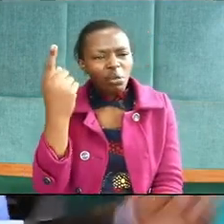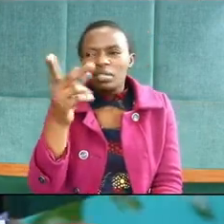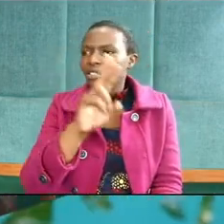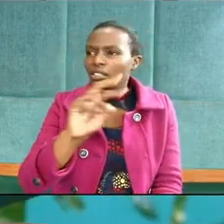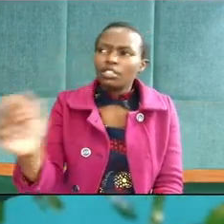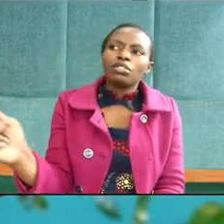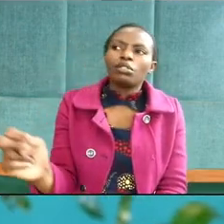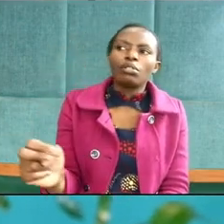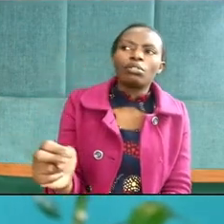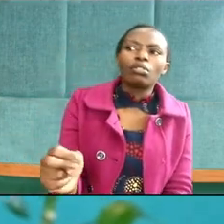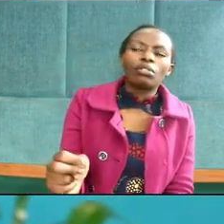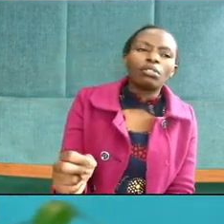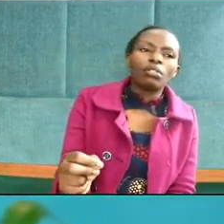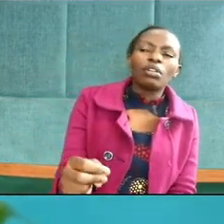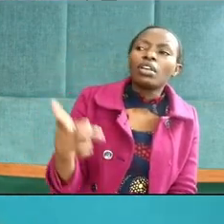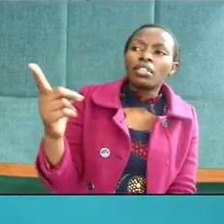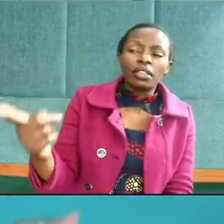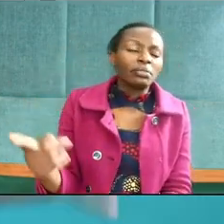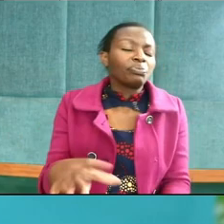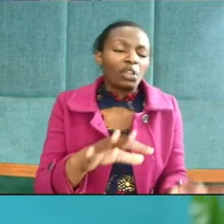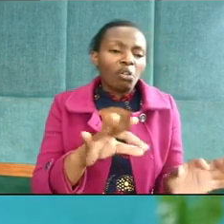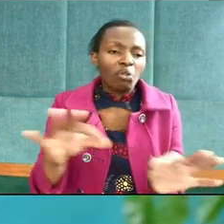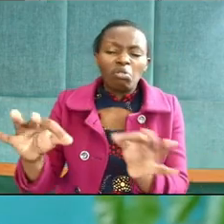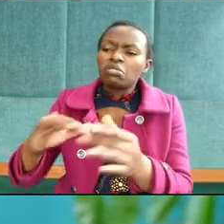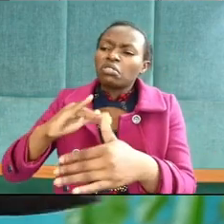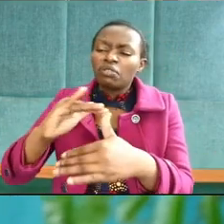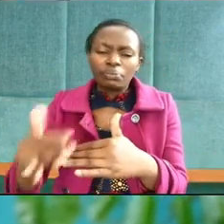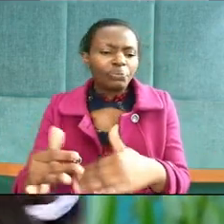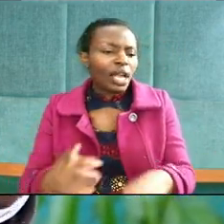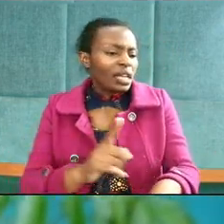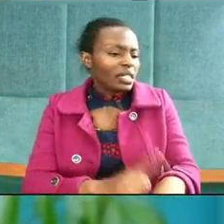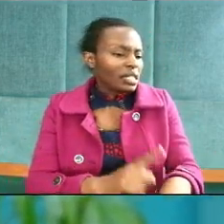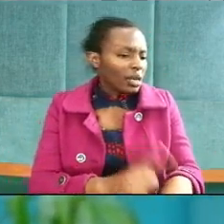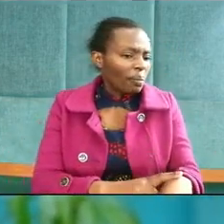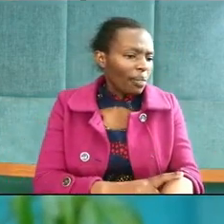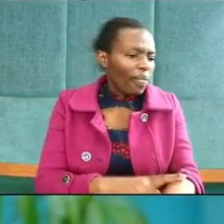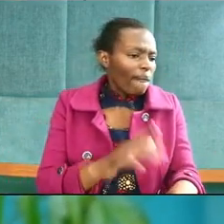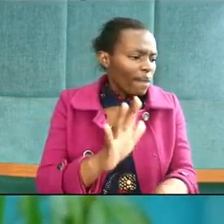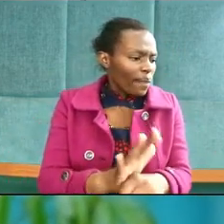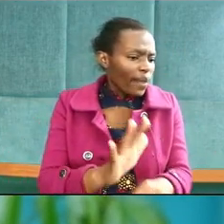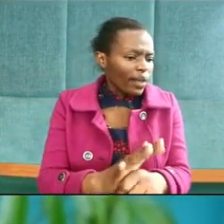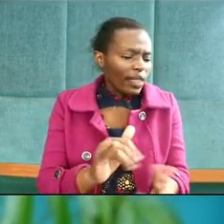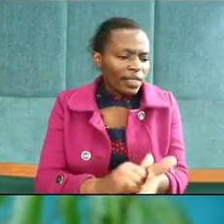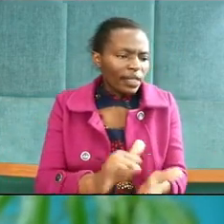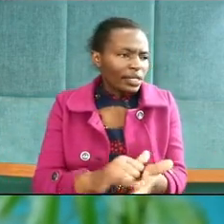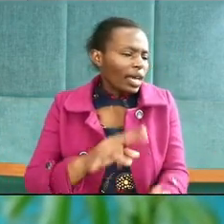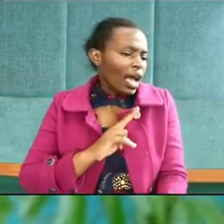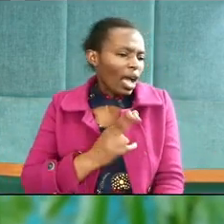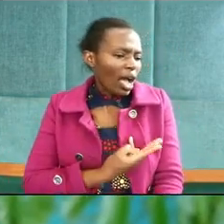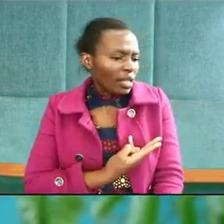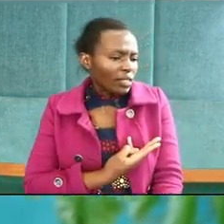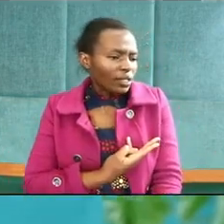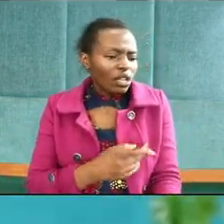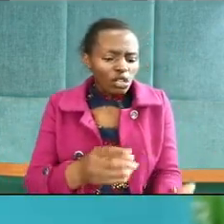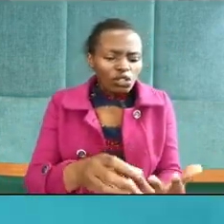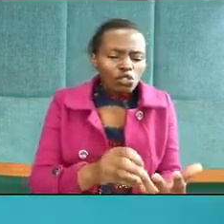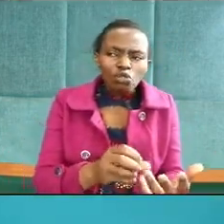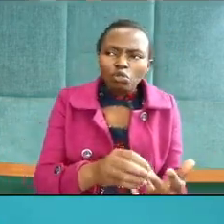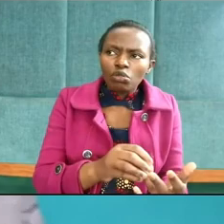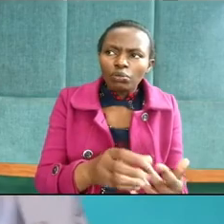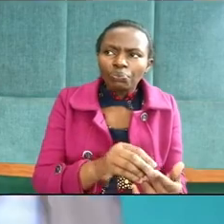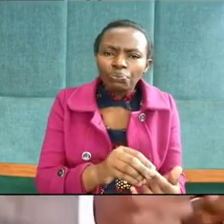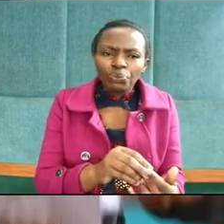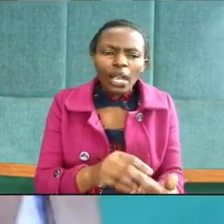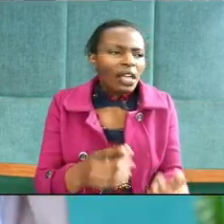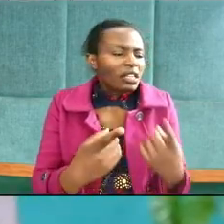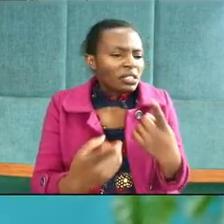step further, my brothers, on this matter. There are times that we exemplify lack of maturity